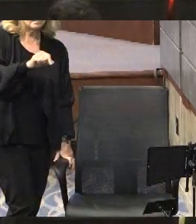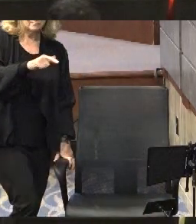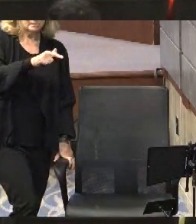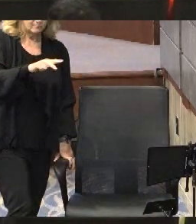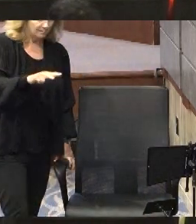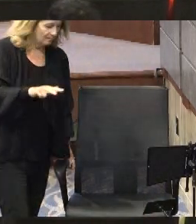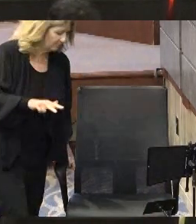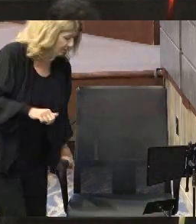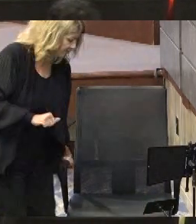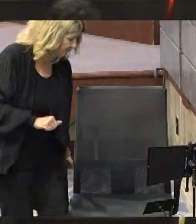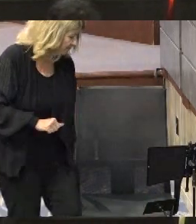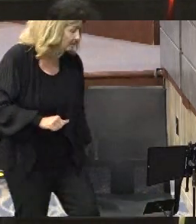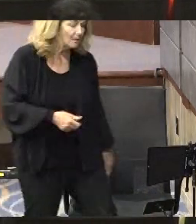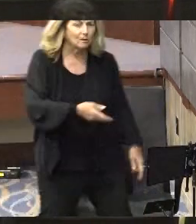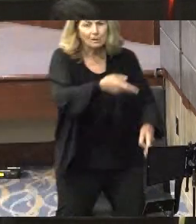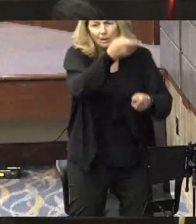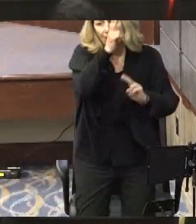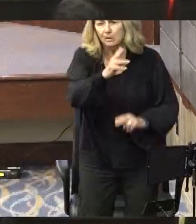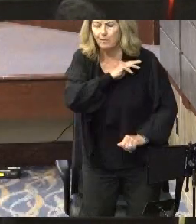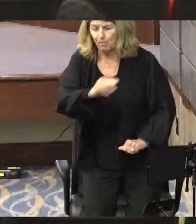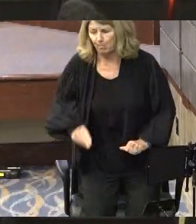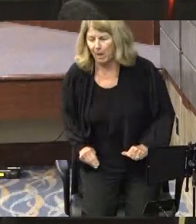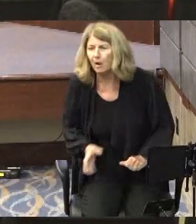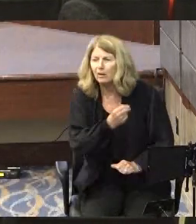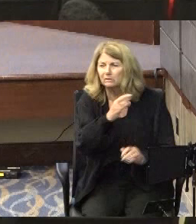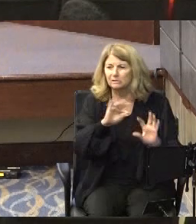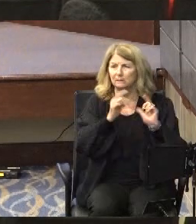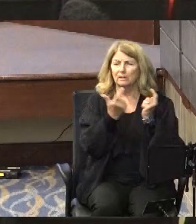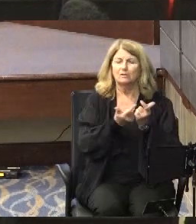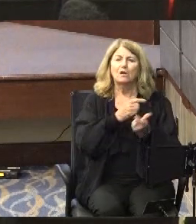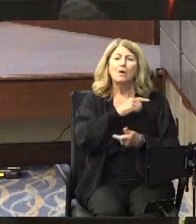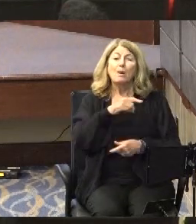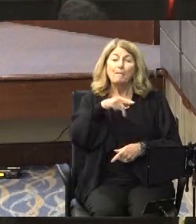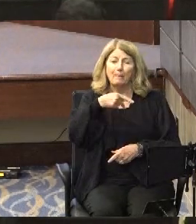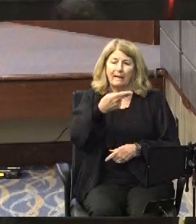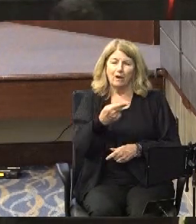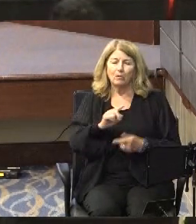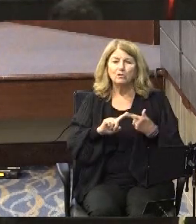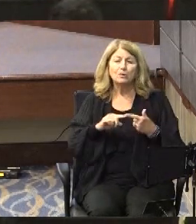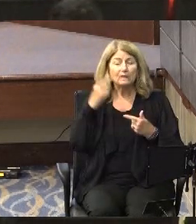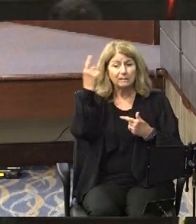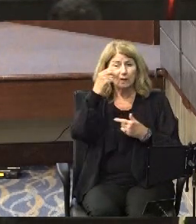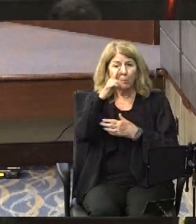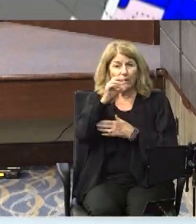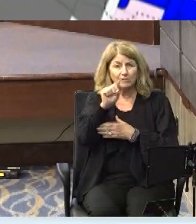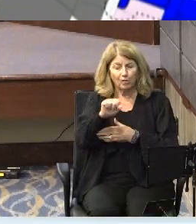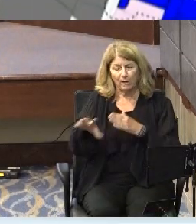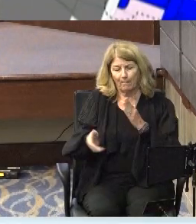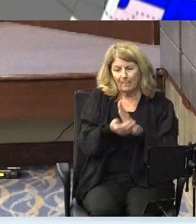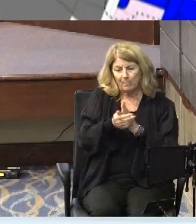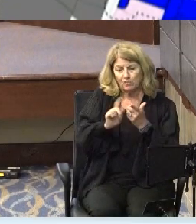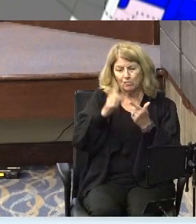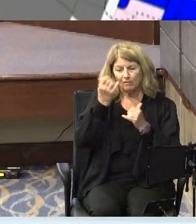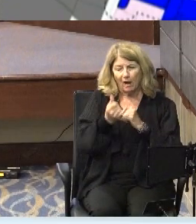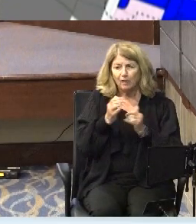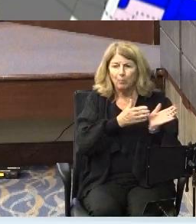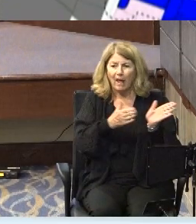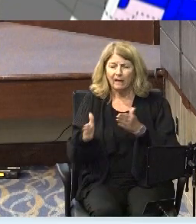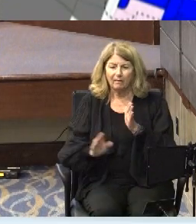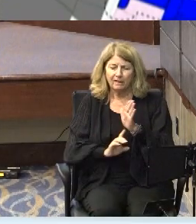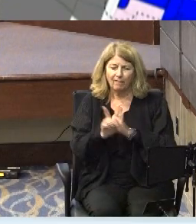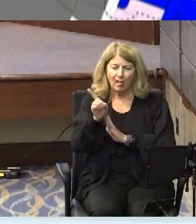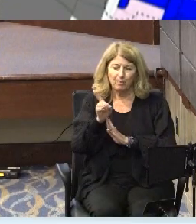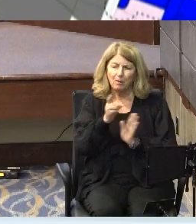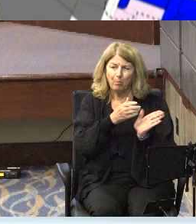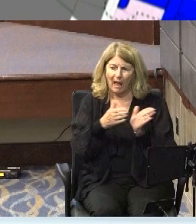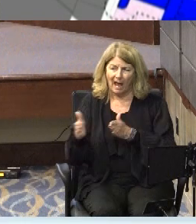2023-124. Honorable Mayor Pro Tem, members of the council, this is a public hearing to consider a resolution approving an amendment to the final plan unit development